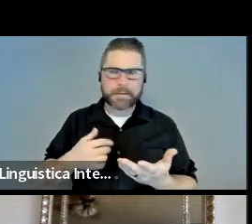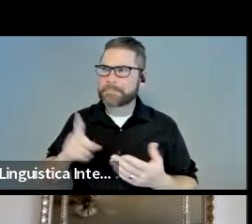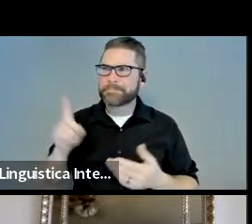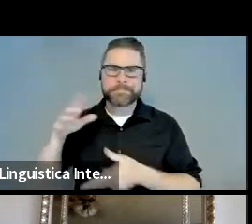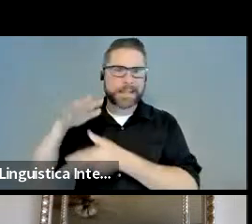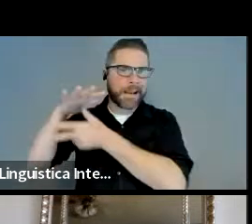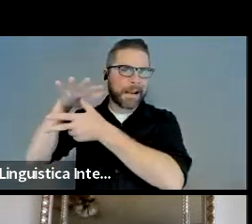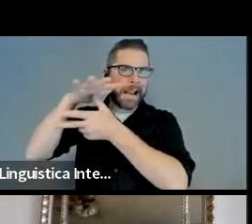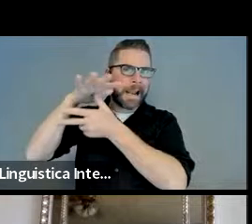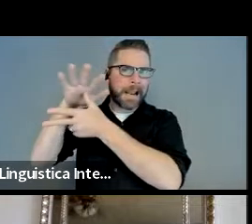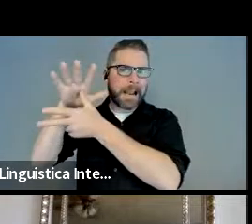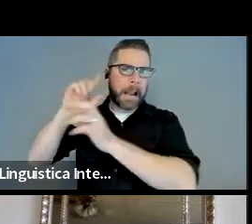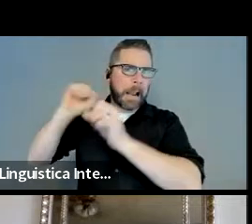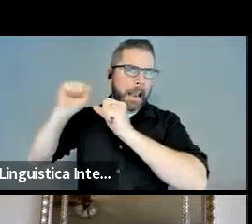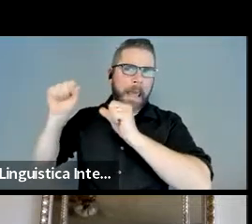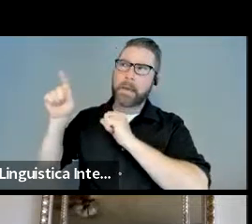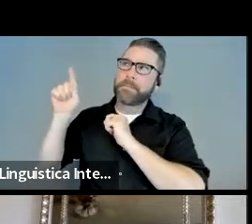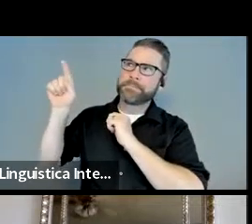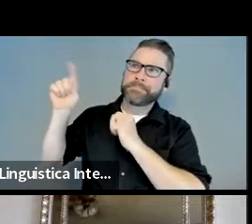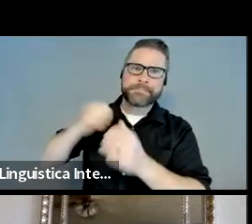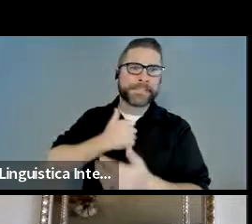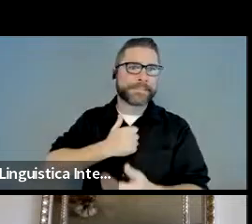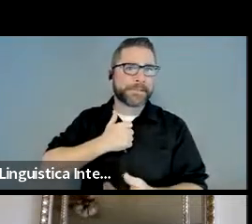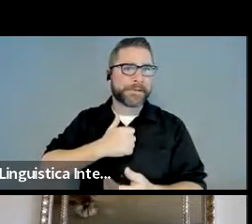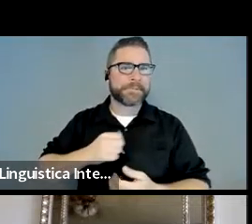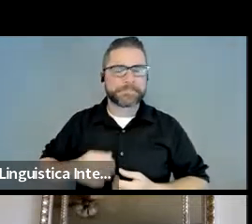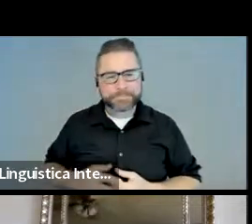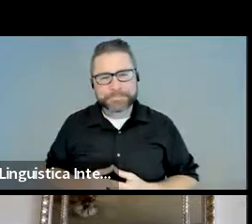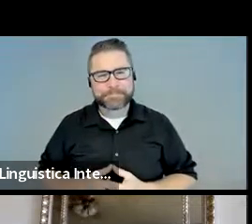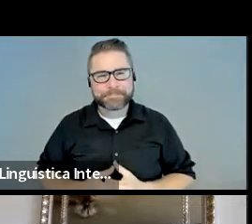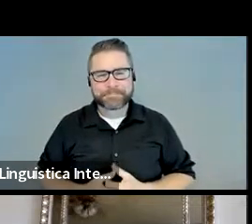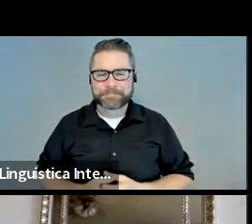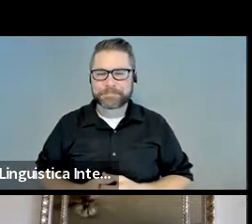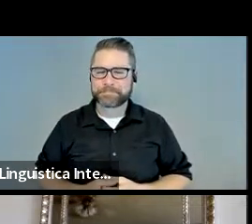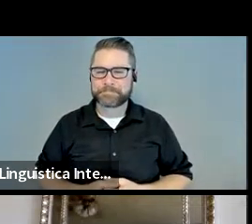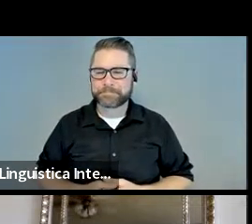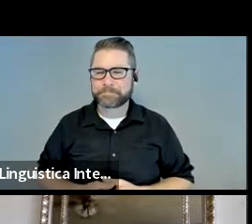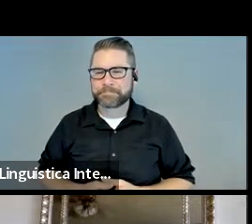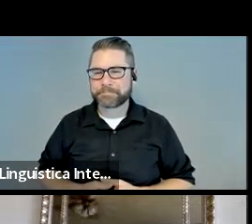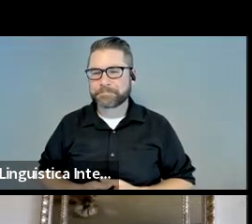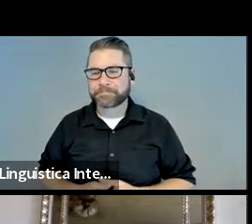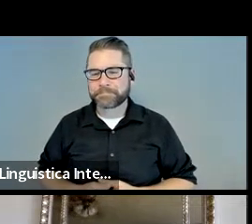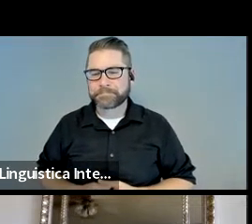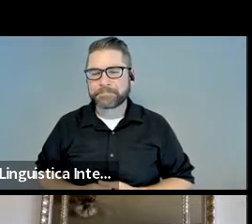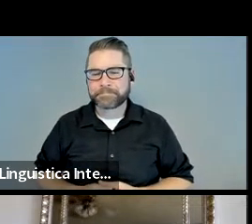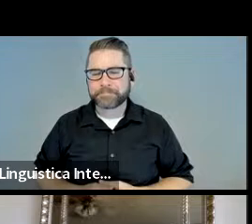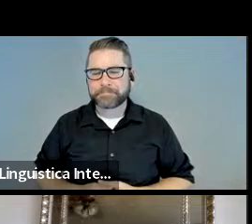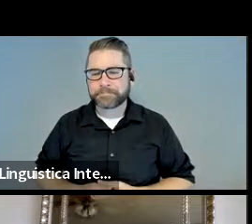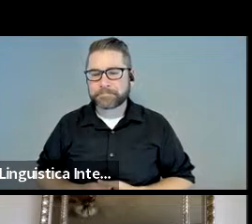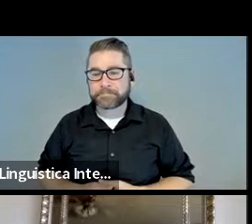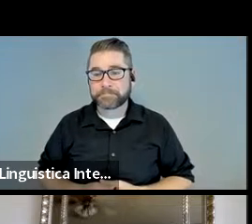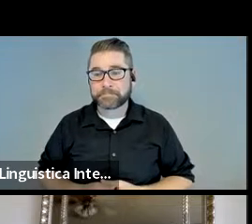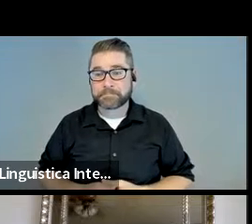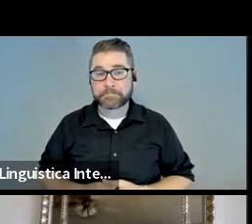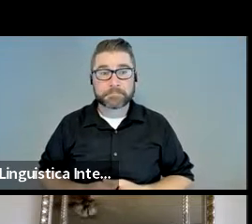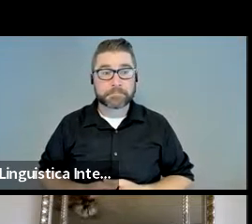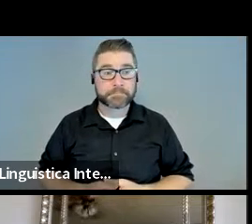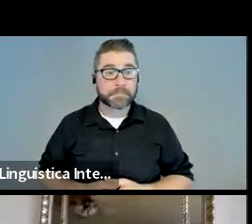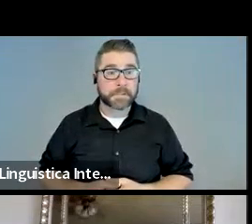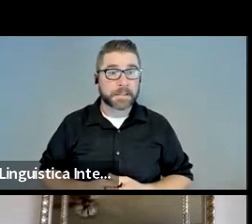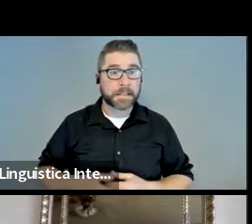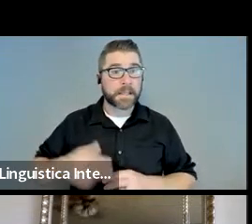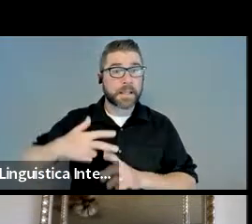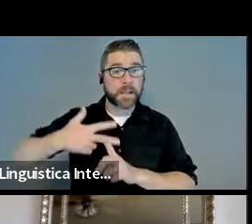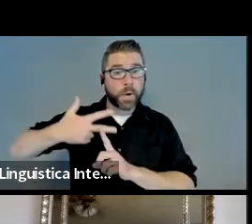house now. We are going to, instead of rushing through the quarterly air monitoring